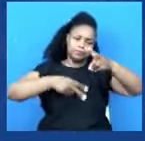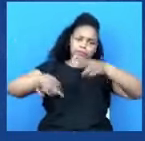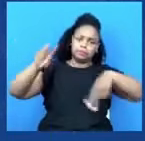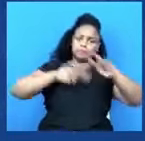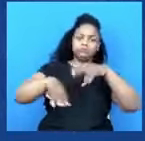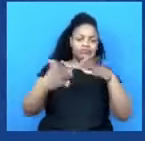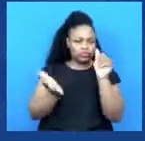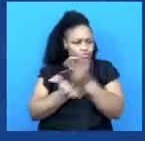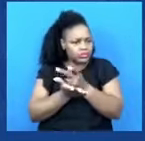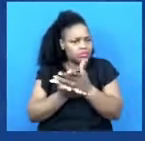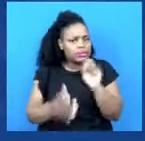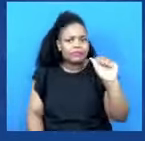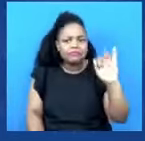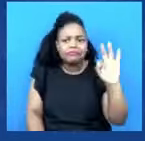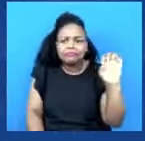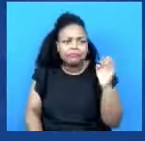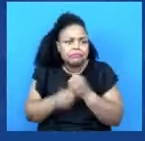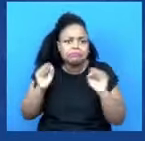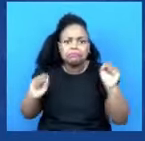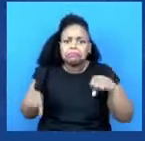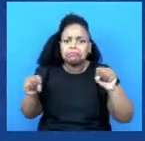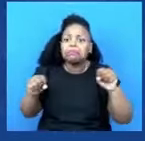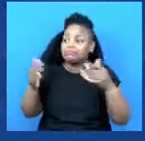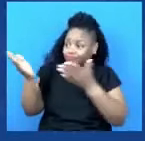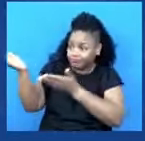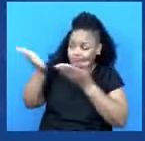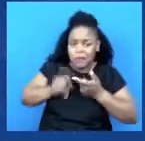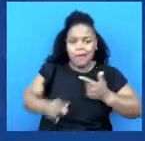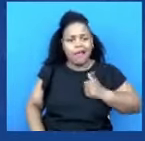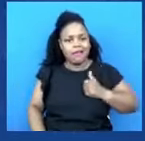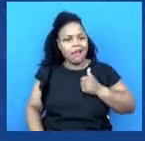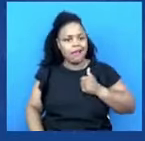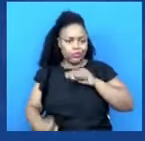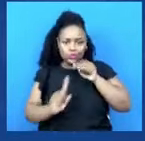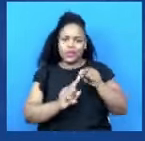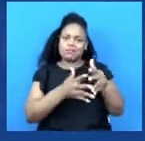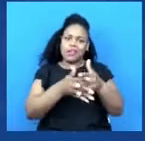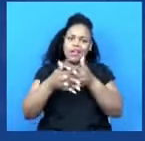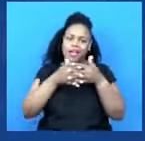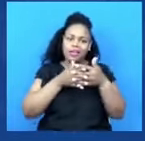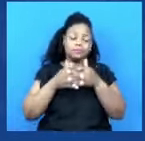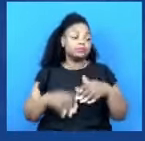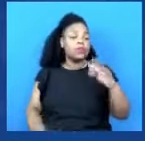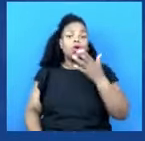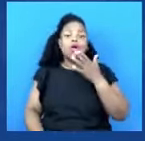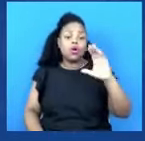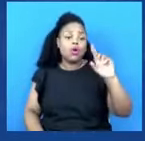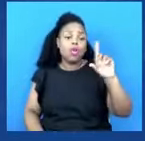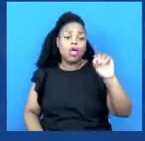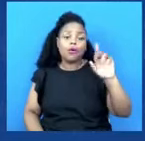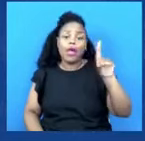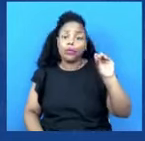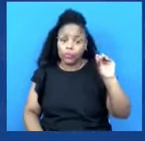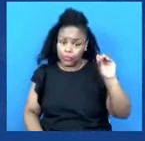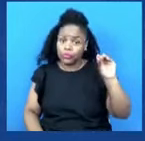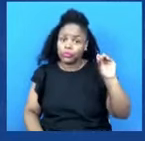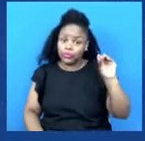states and tribes safely. Colorado estimates that their version of the drug importation